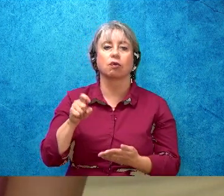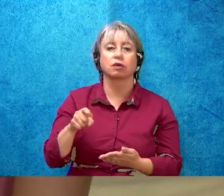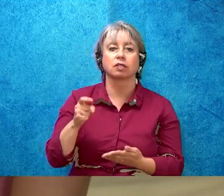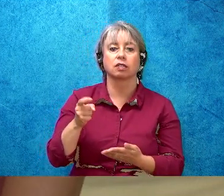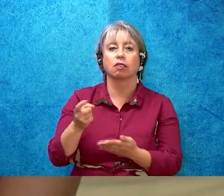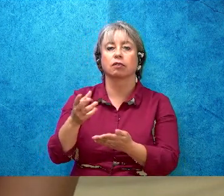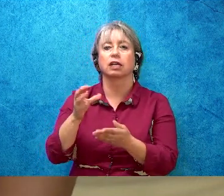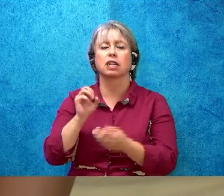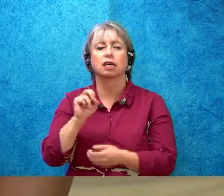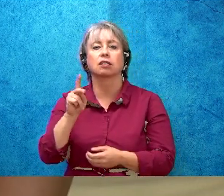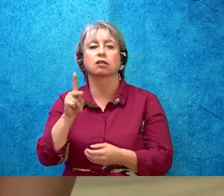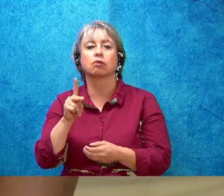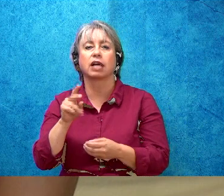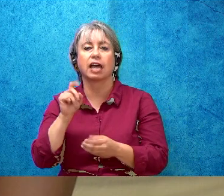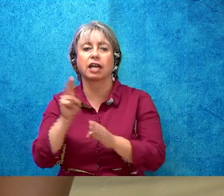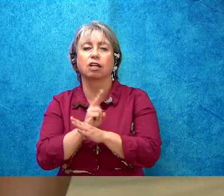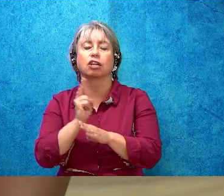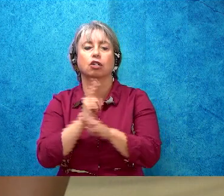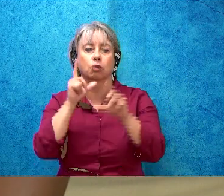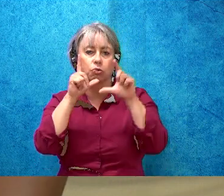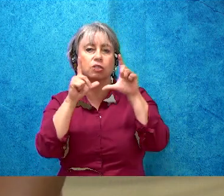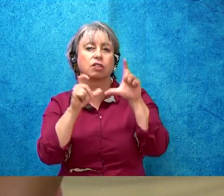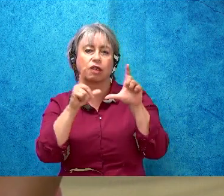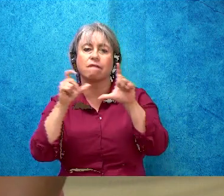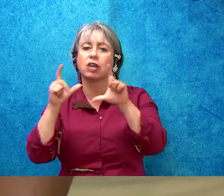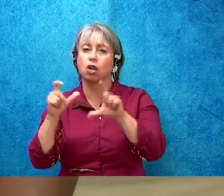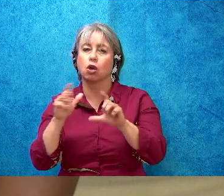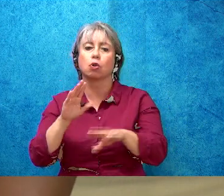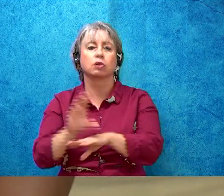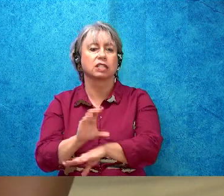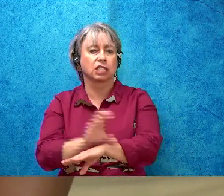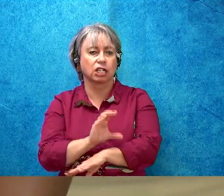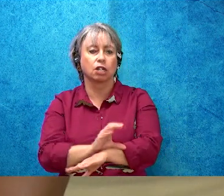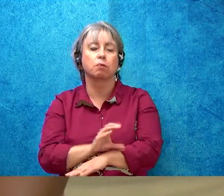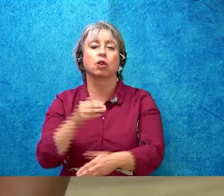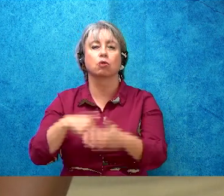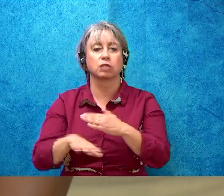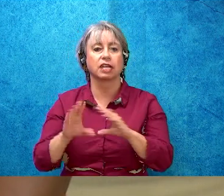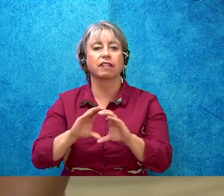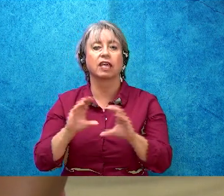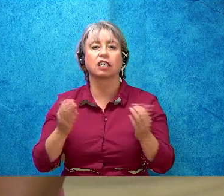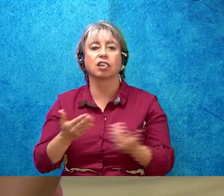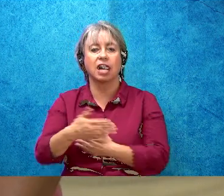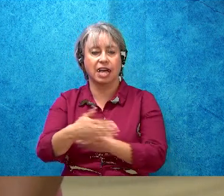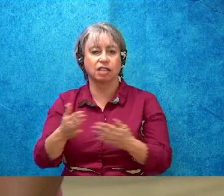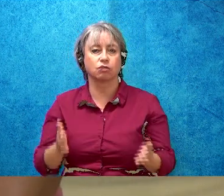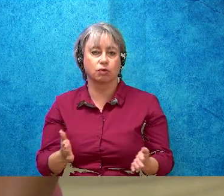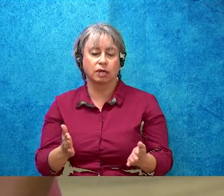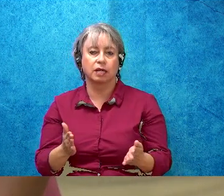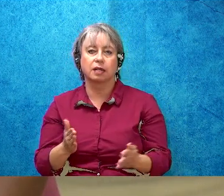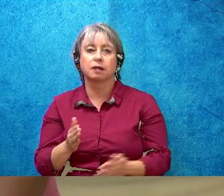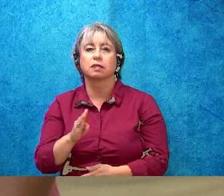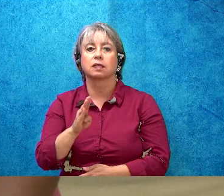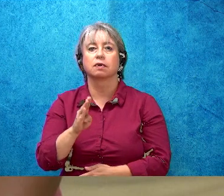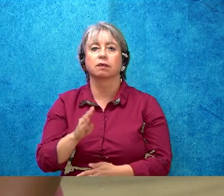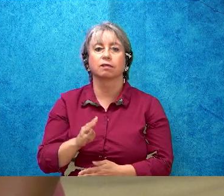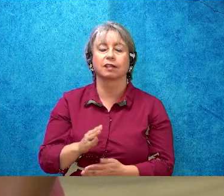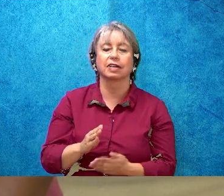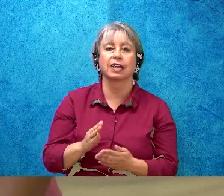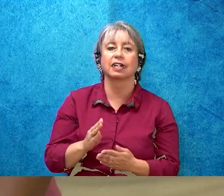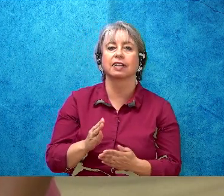that's okay. Tell your parents you can use your cell phones and your tablets in the class because it is a BYOD